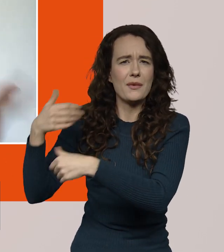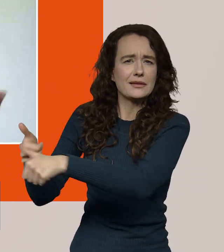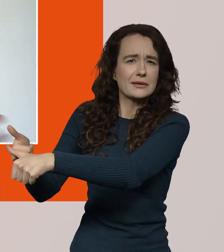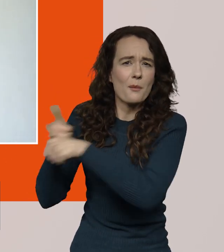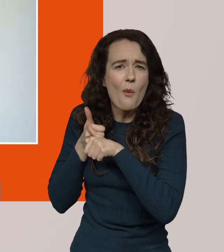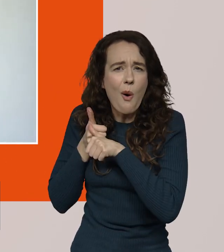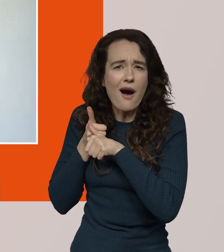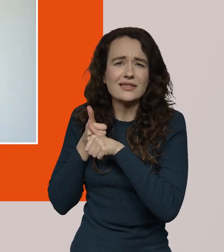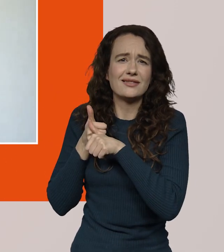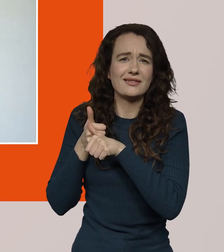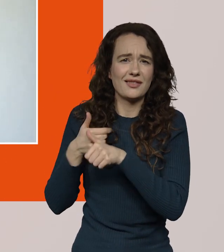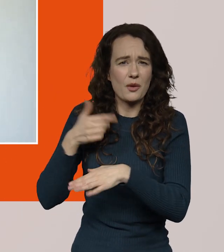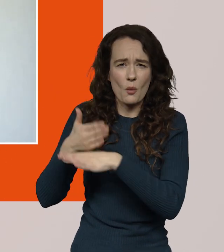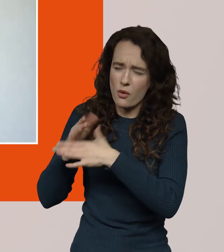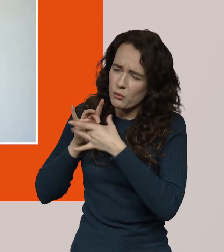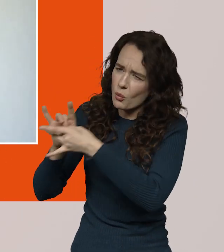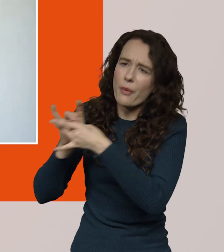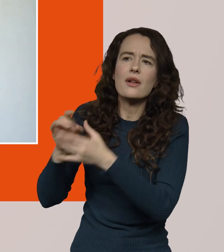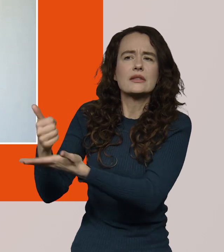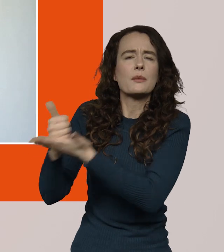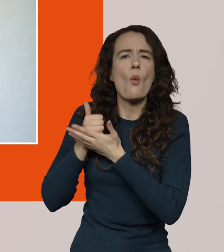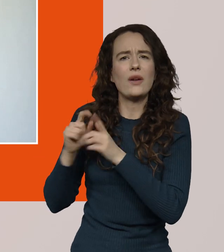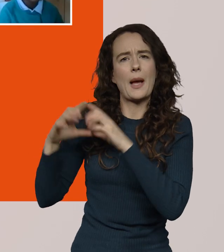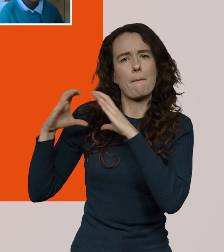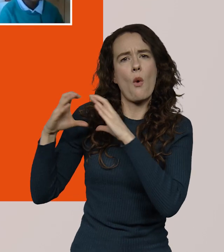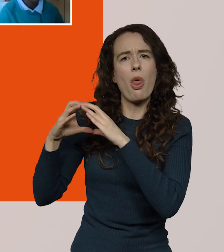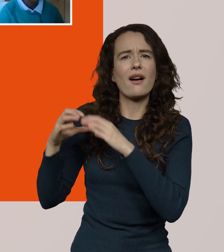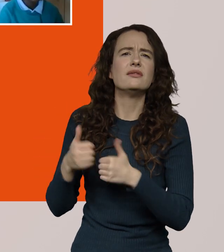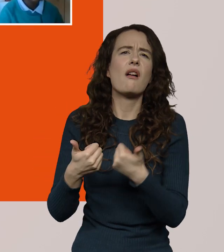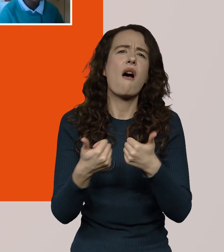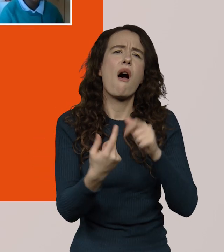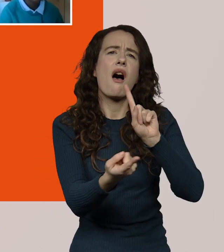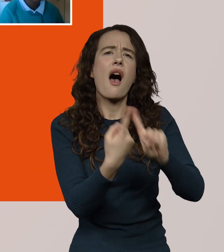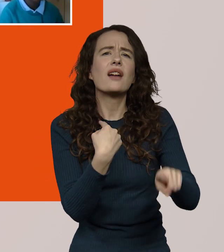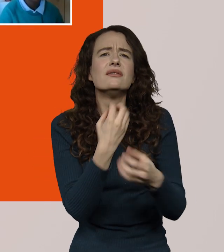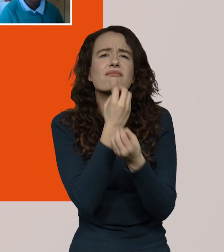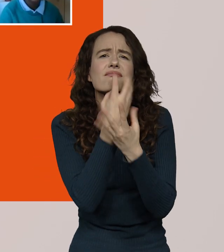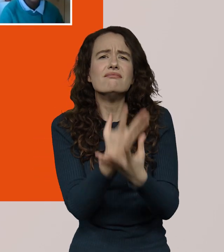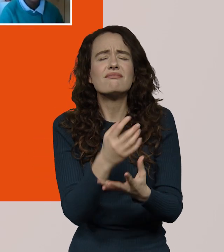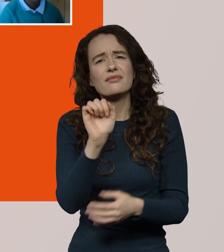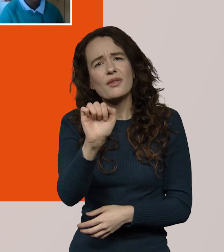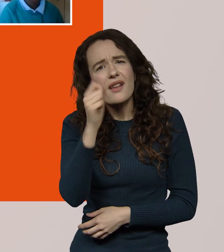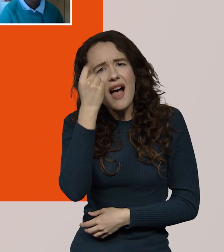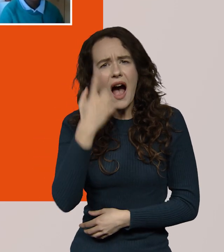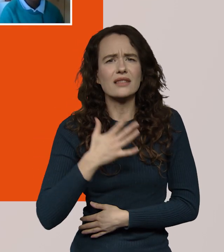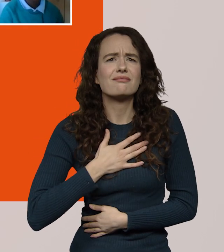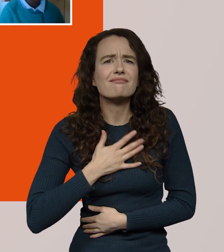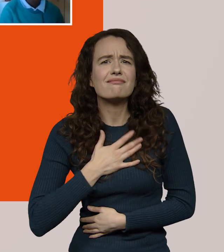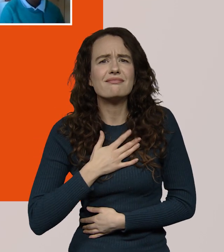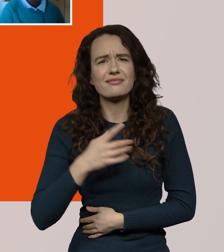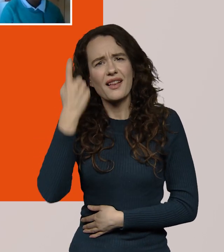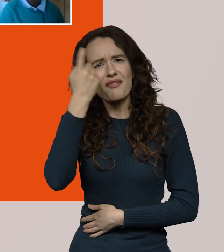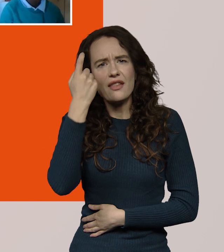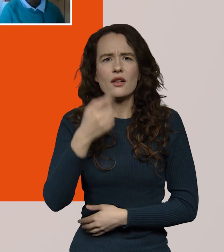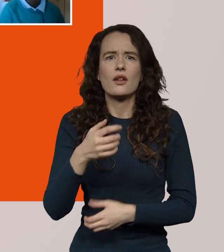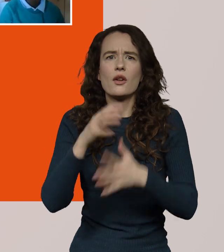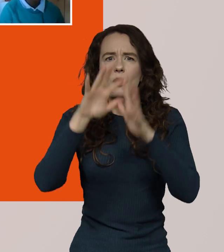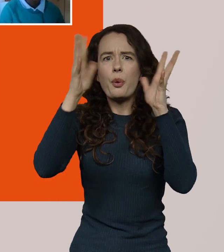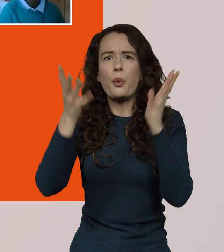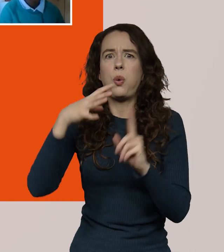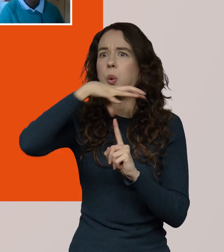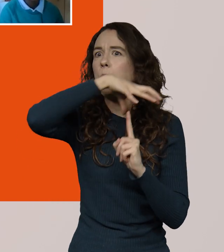support doesn't always have to be someone right there, like your teachers or your family. I thought it was really interesting when you said that your dog was in